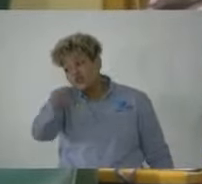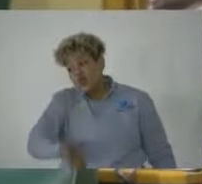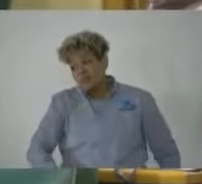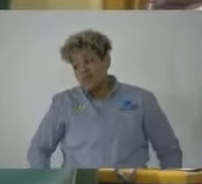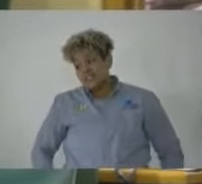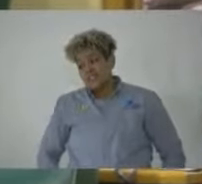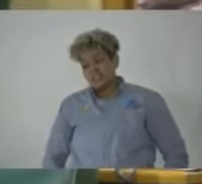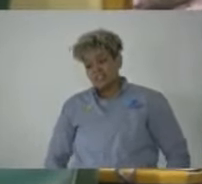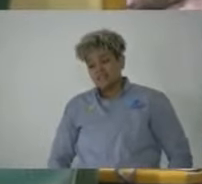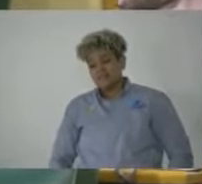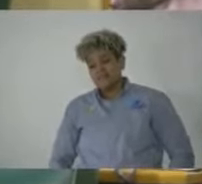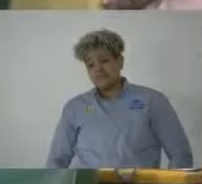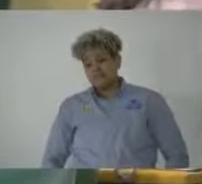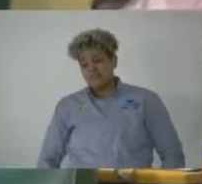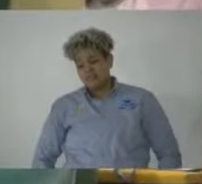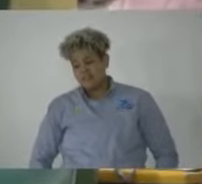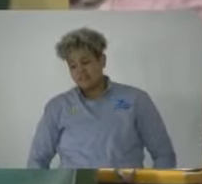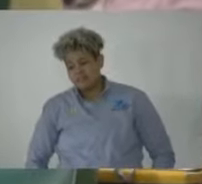21.2%.